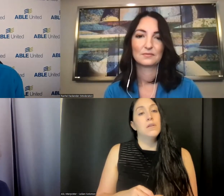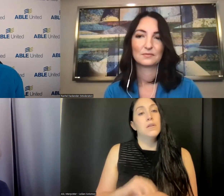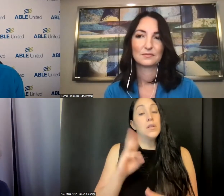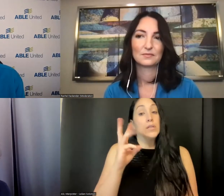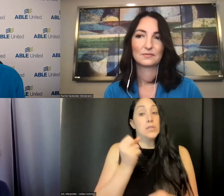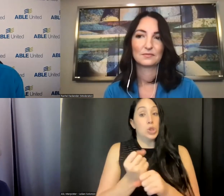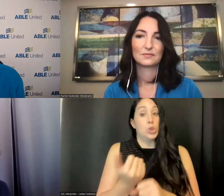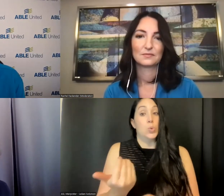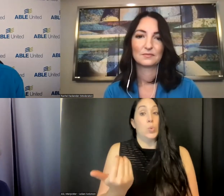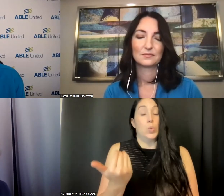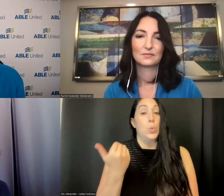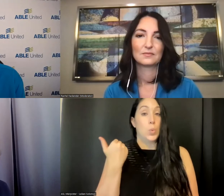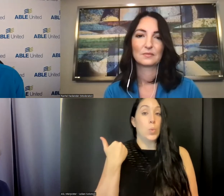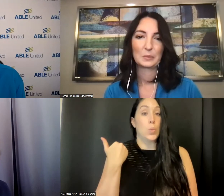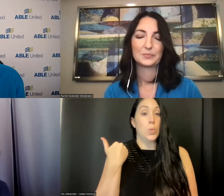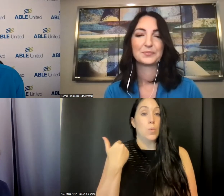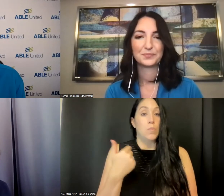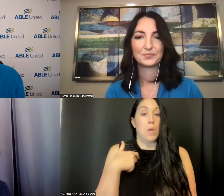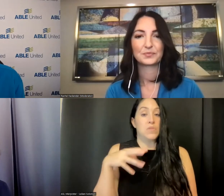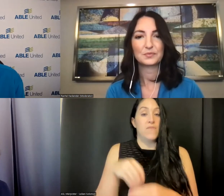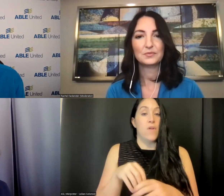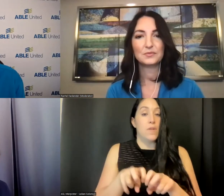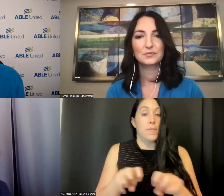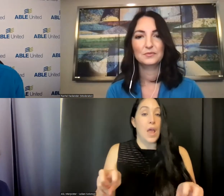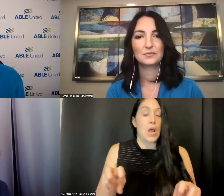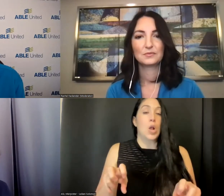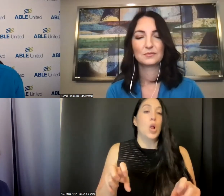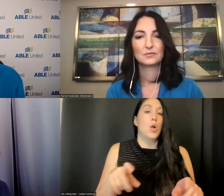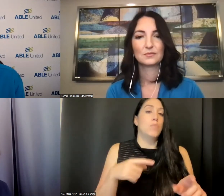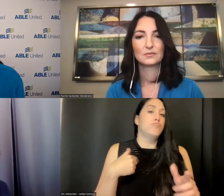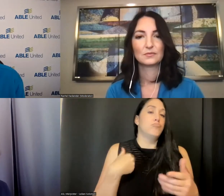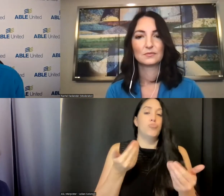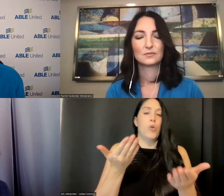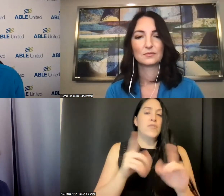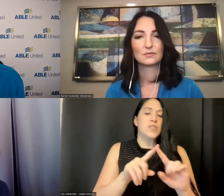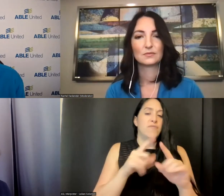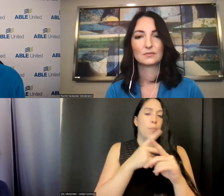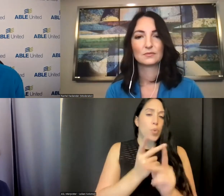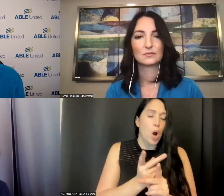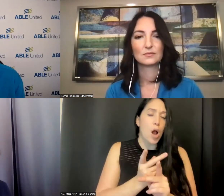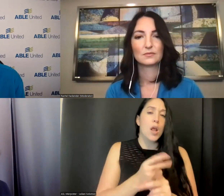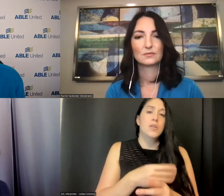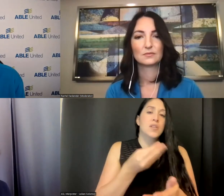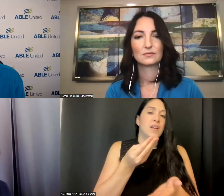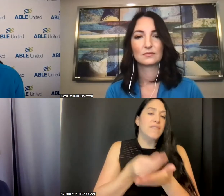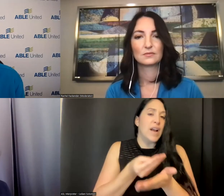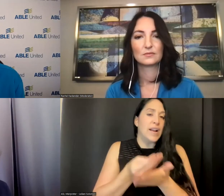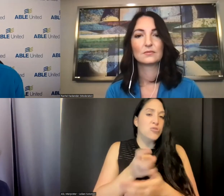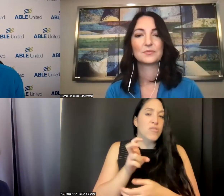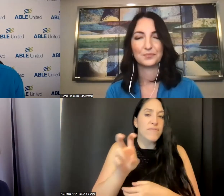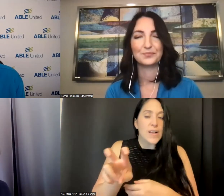ago was the products that we were offering, the financial investment and savings options being offered, was that the